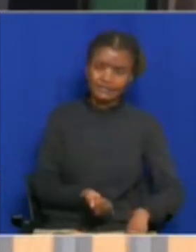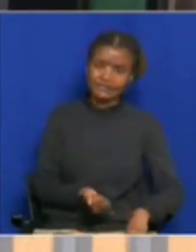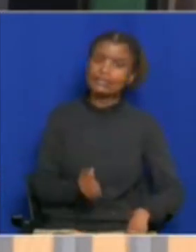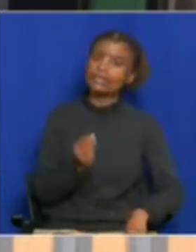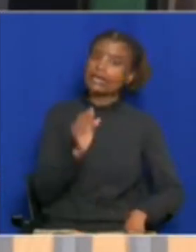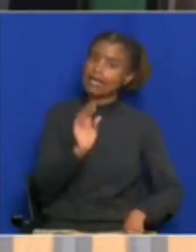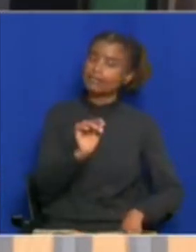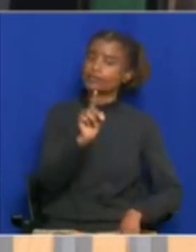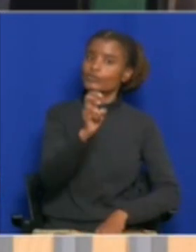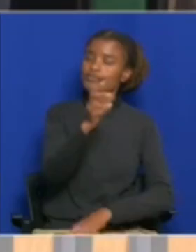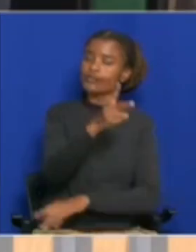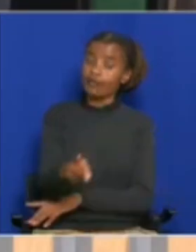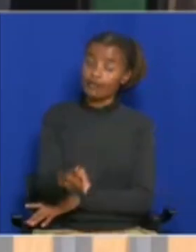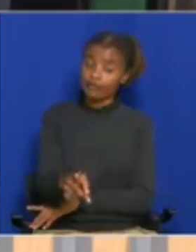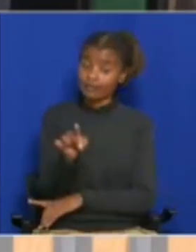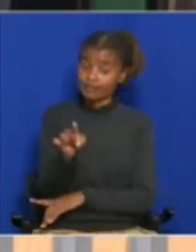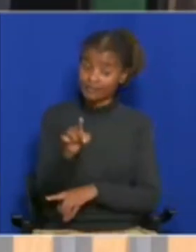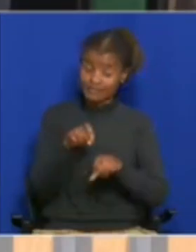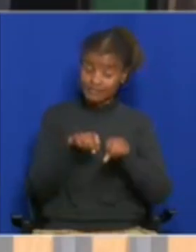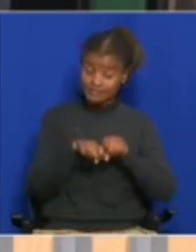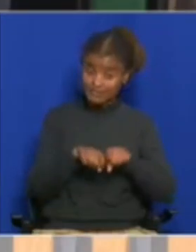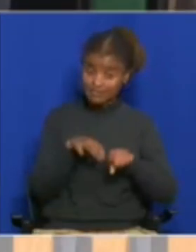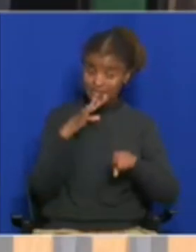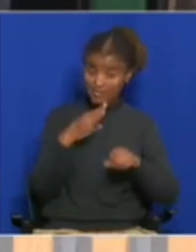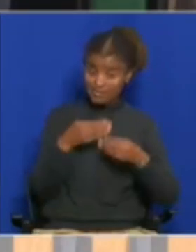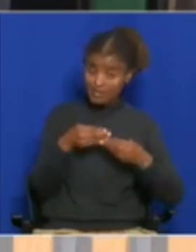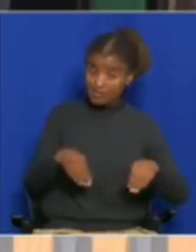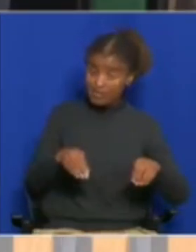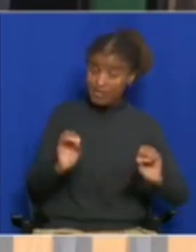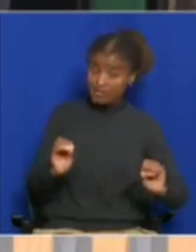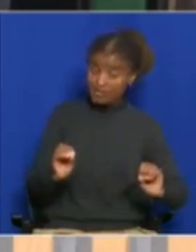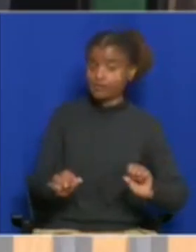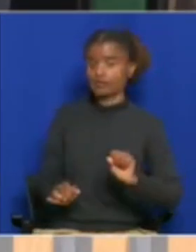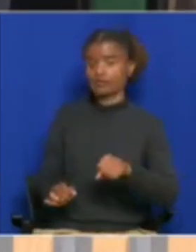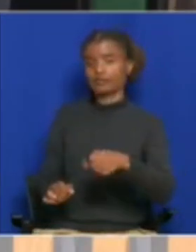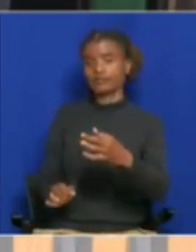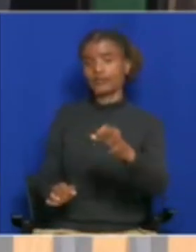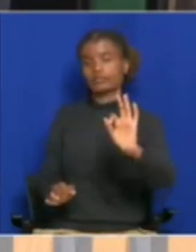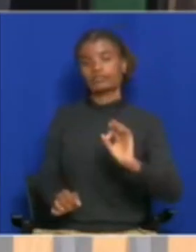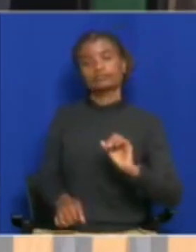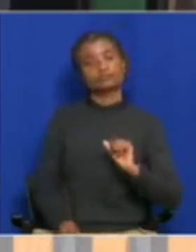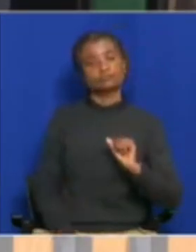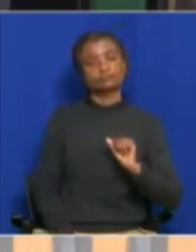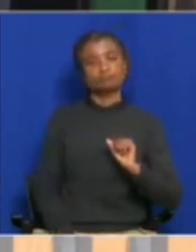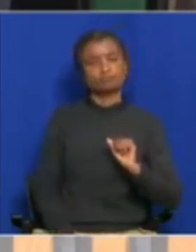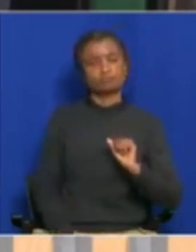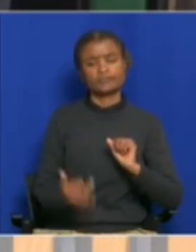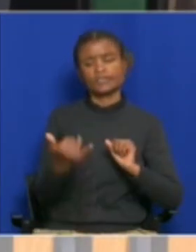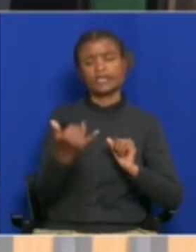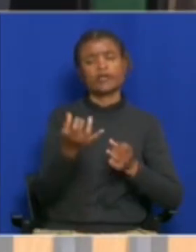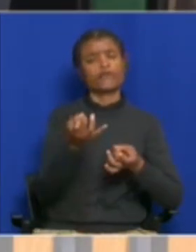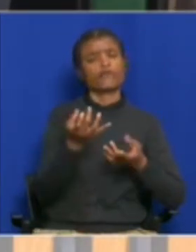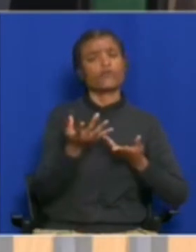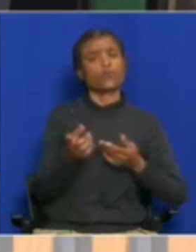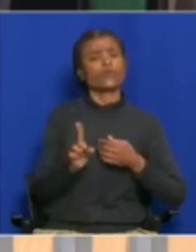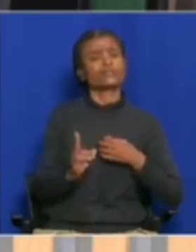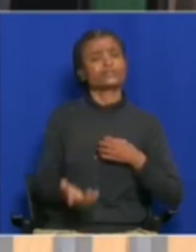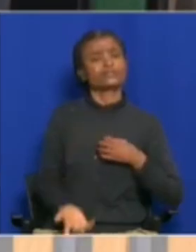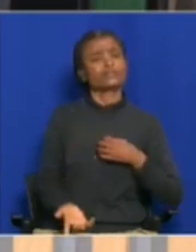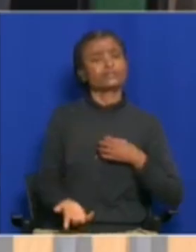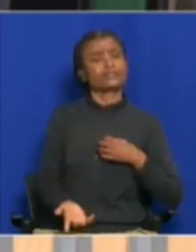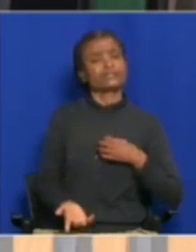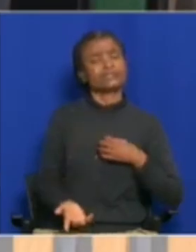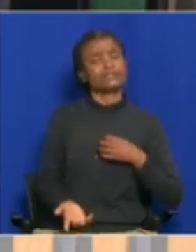the test to be subjective? Correct. Now, what are you saying? You've just said something that seems